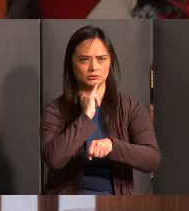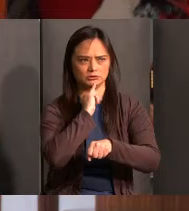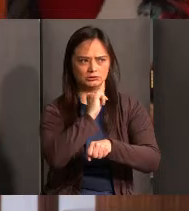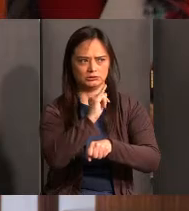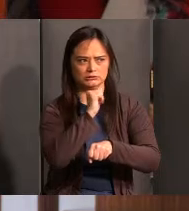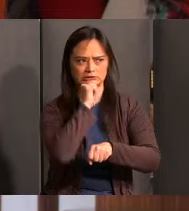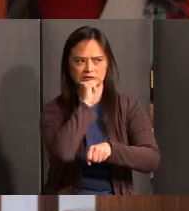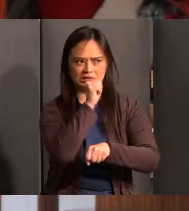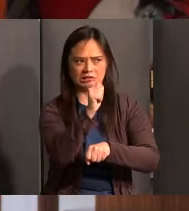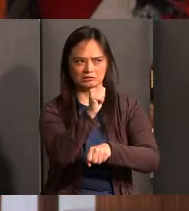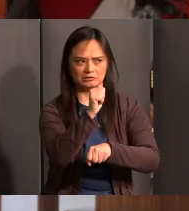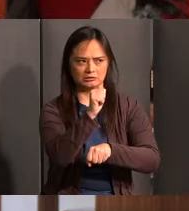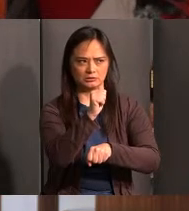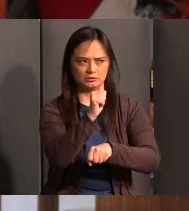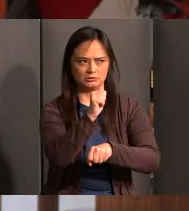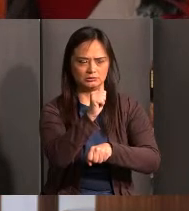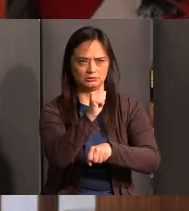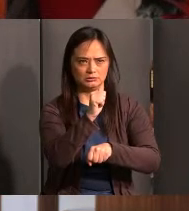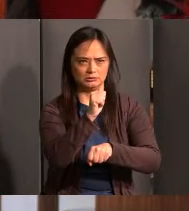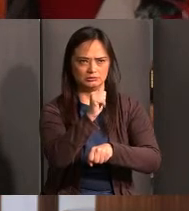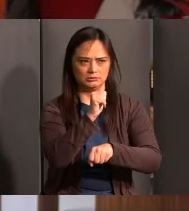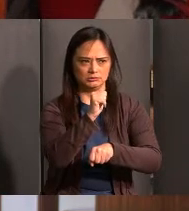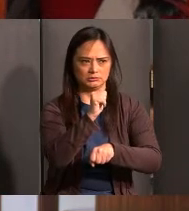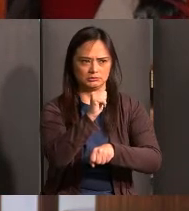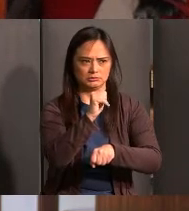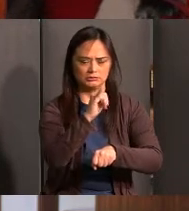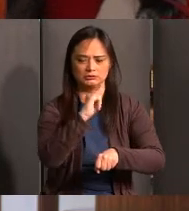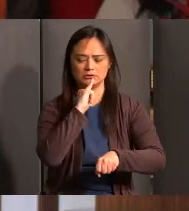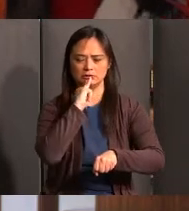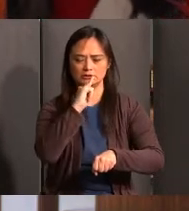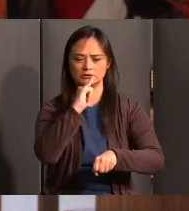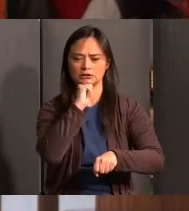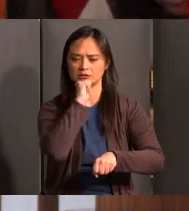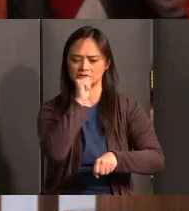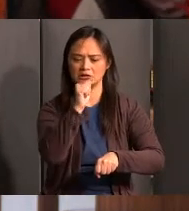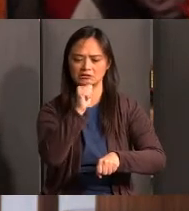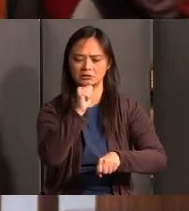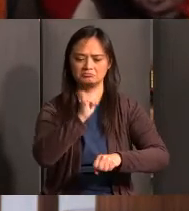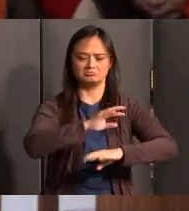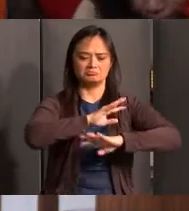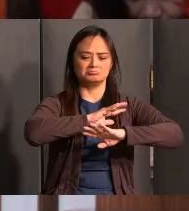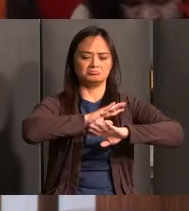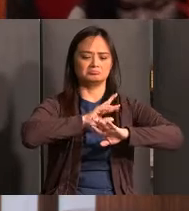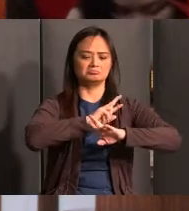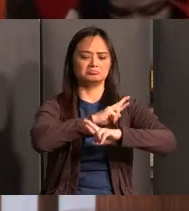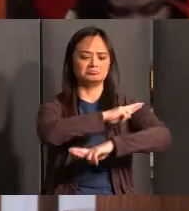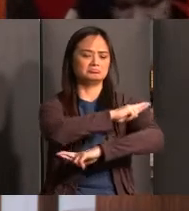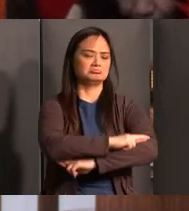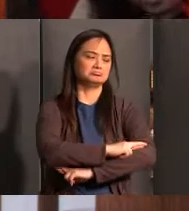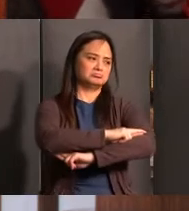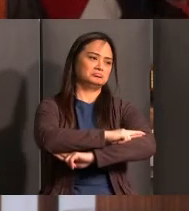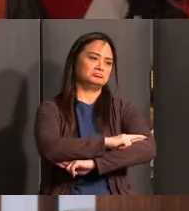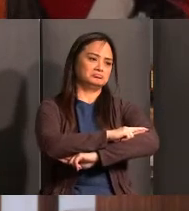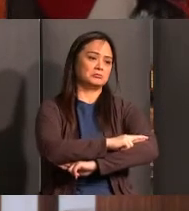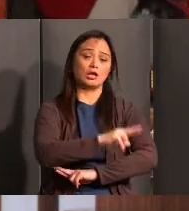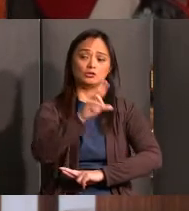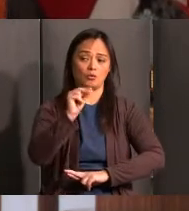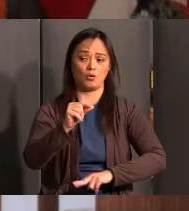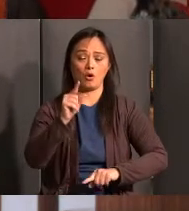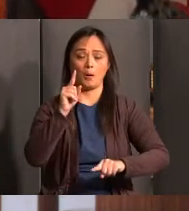passive na bagay. Rather, ito ay proactive.